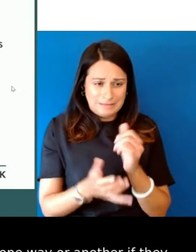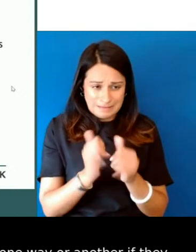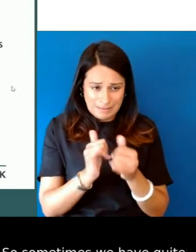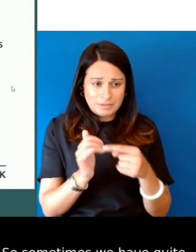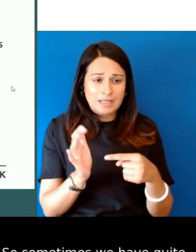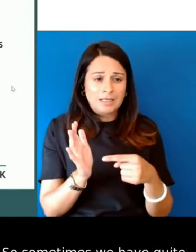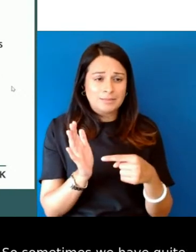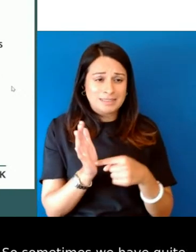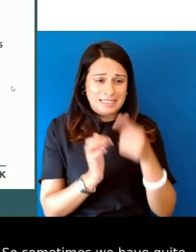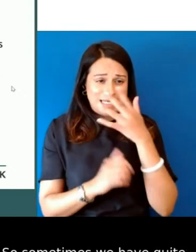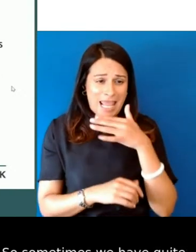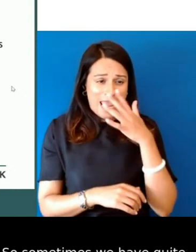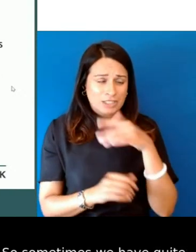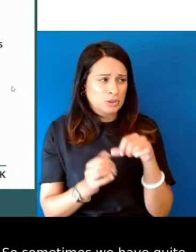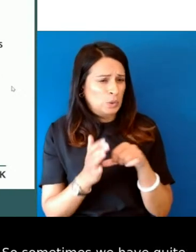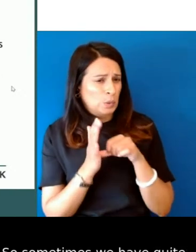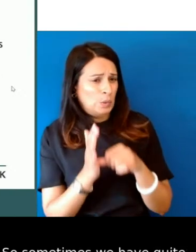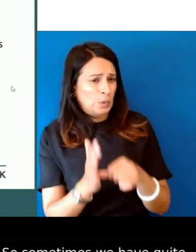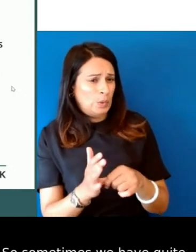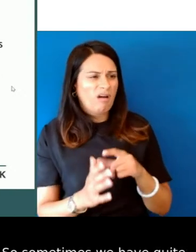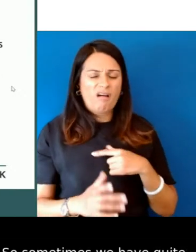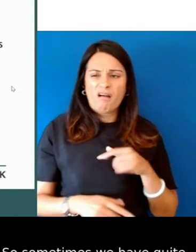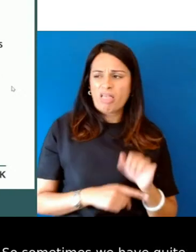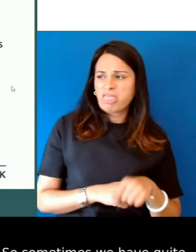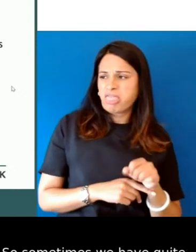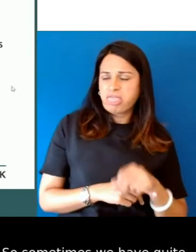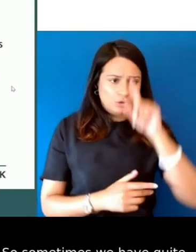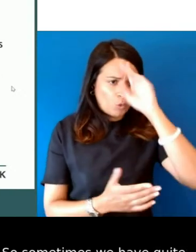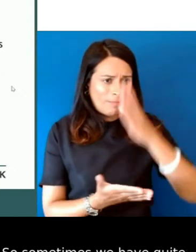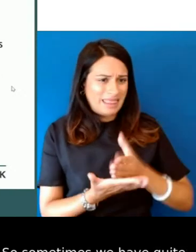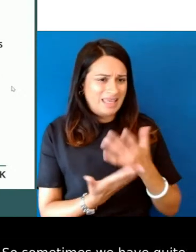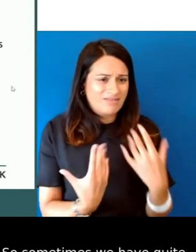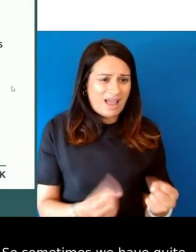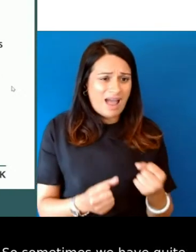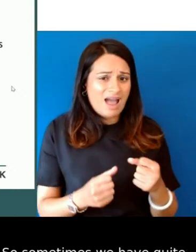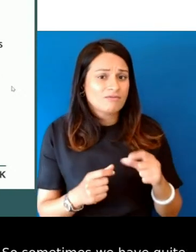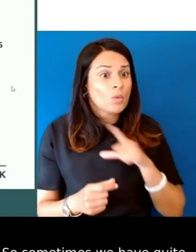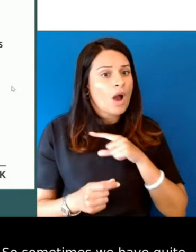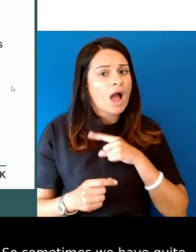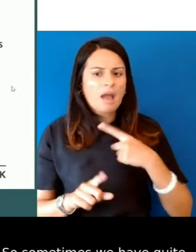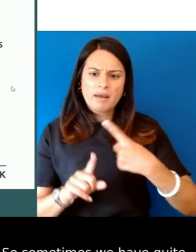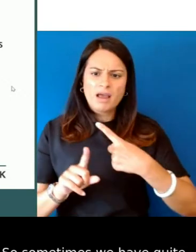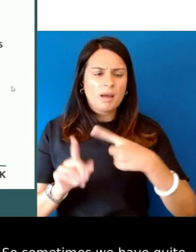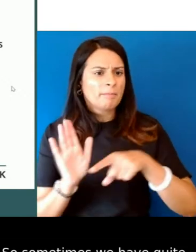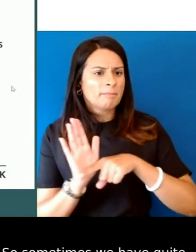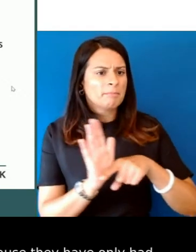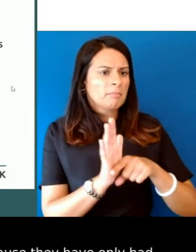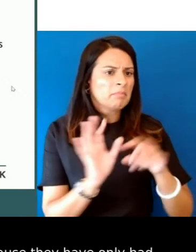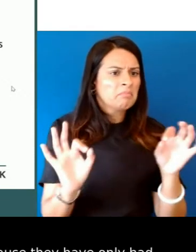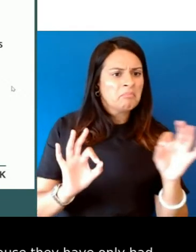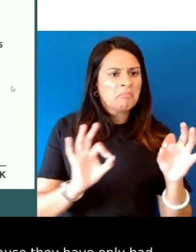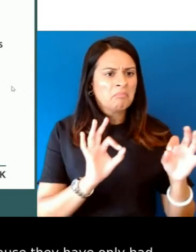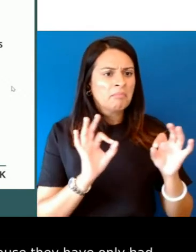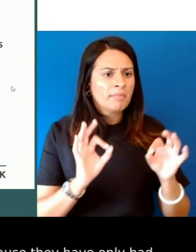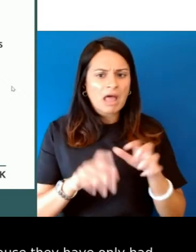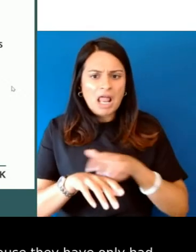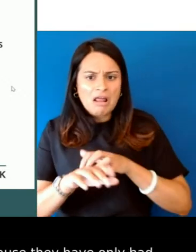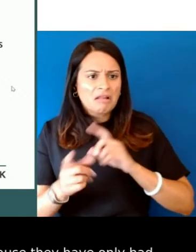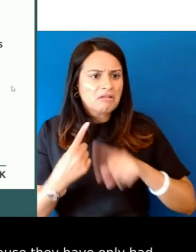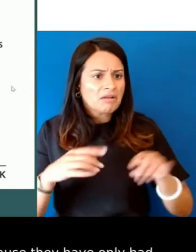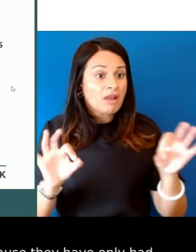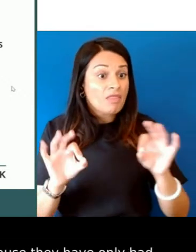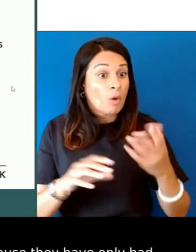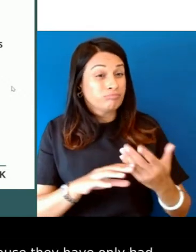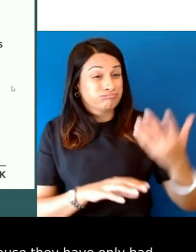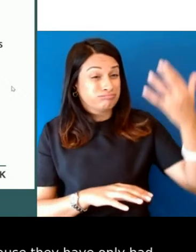that they have an allergy either because they've only ever had positive skin tests and never had an allergic reaction or because they did have an allergic reaction but they were